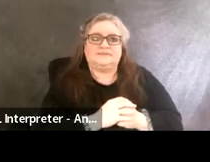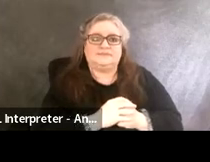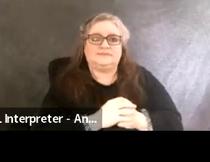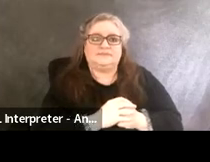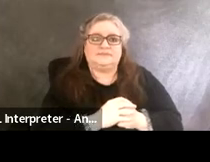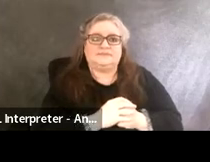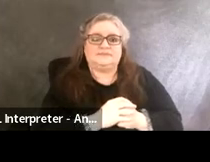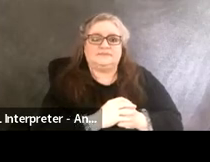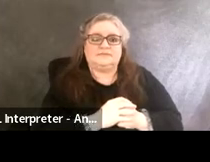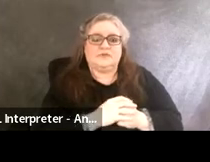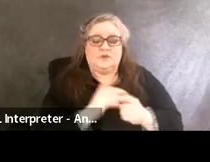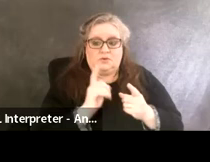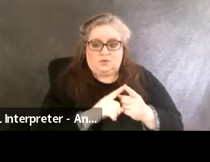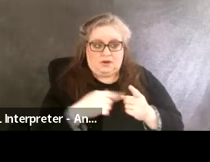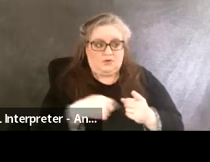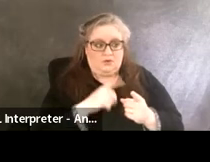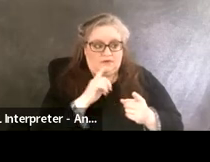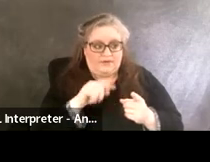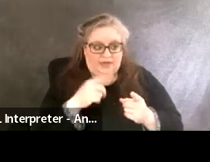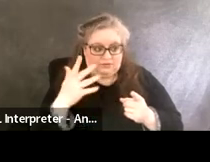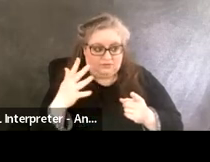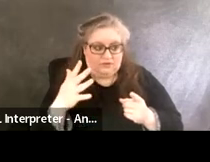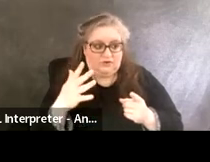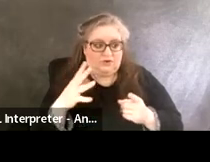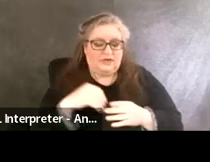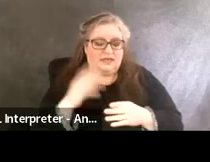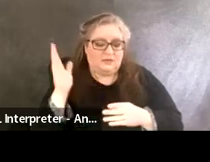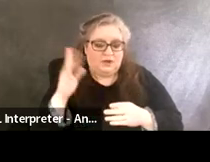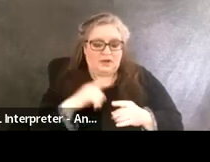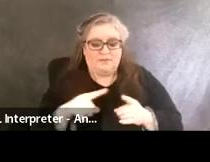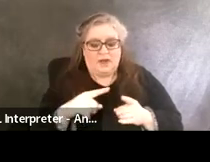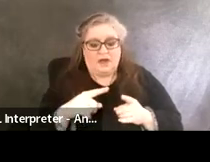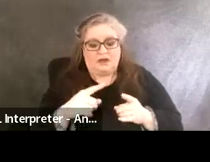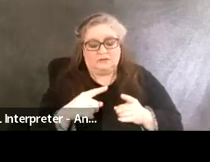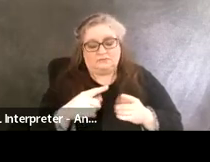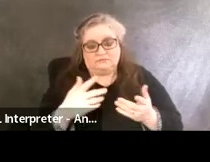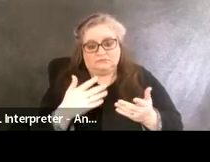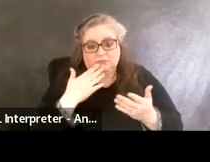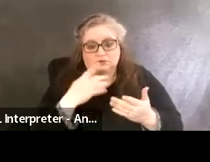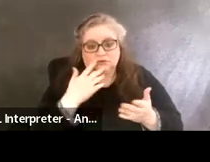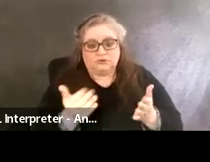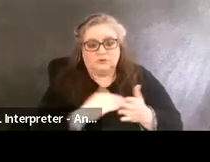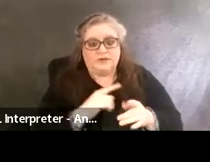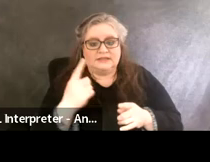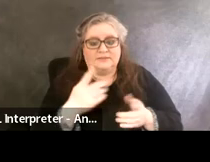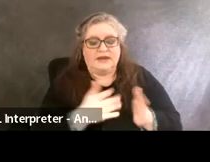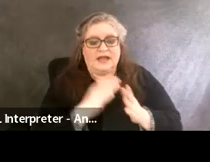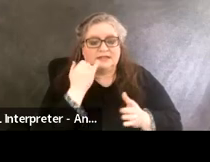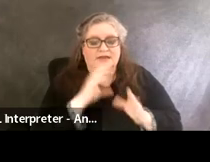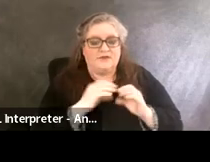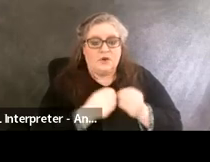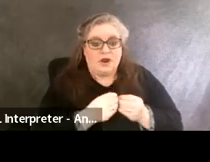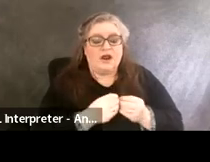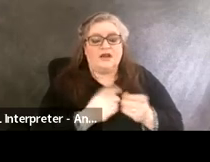So one is one that we've answered earlier in the presentation, but just bears repeating. So someone's asking, if an organization